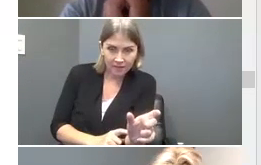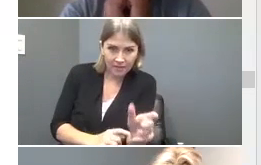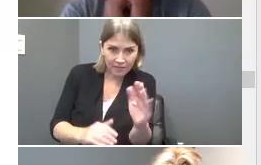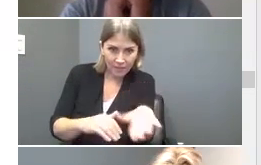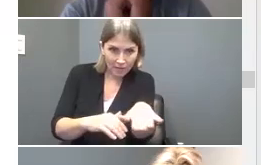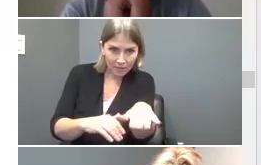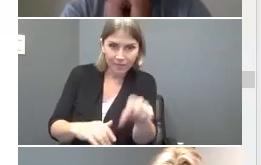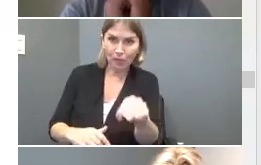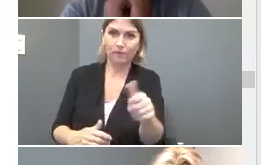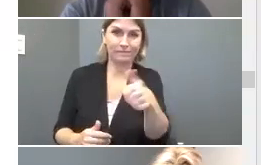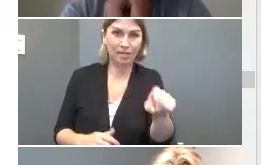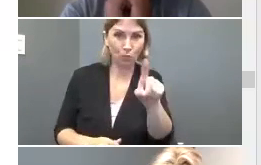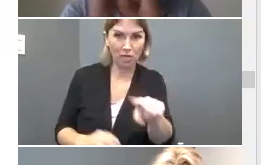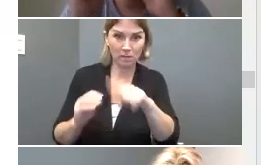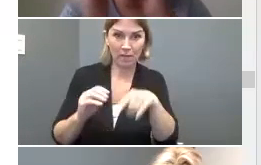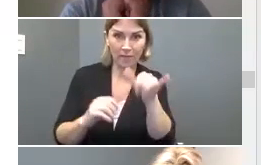this?